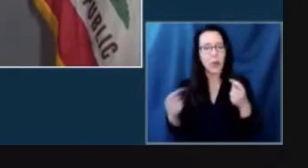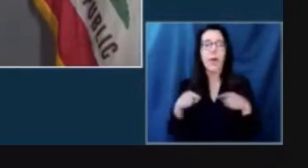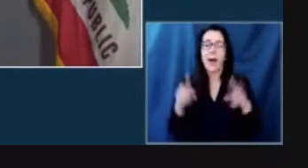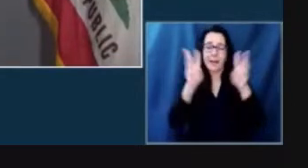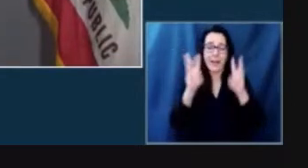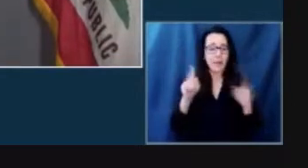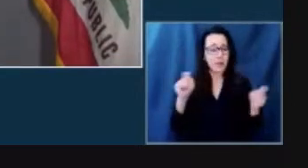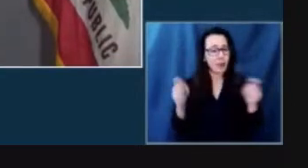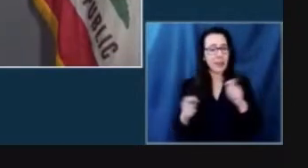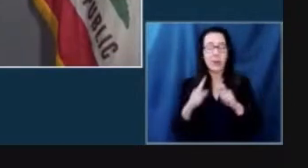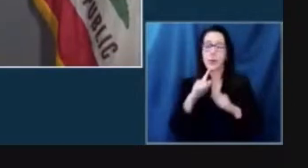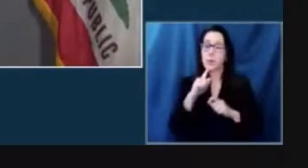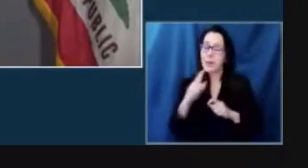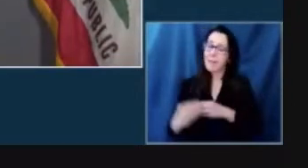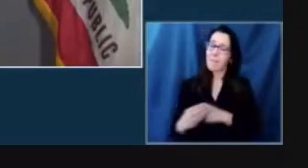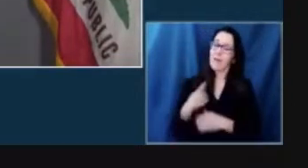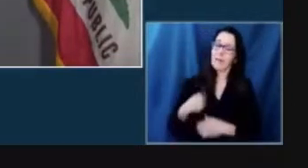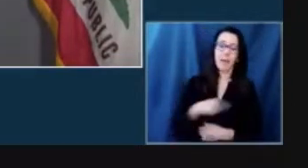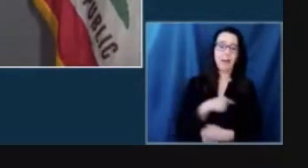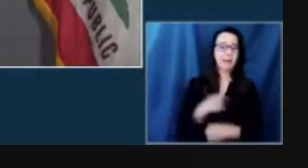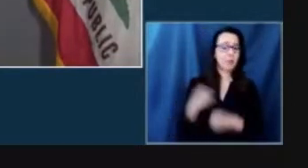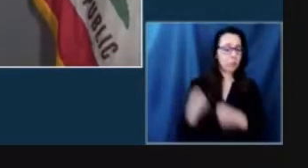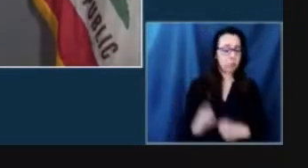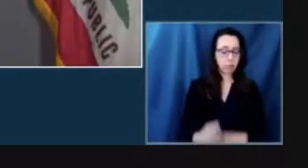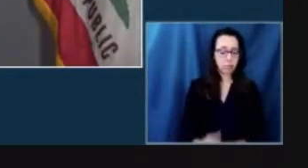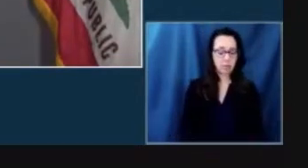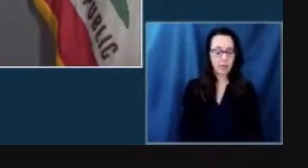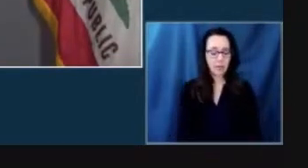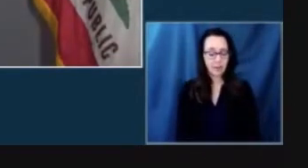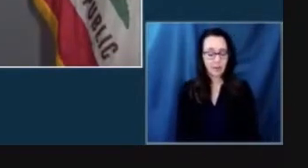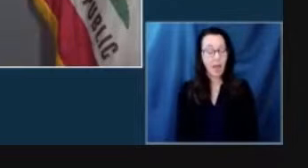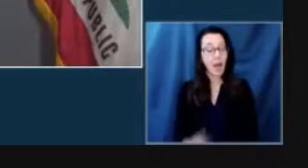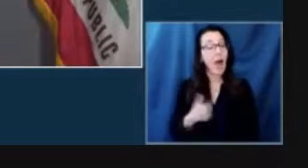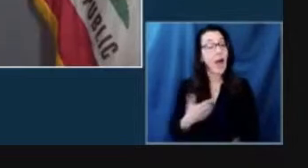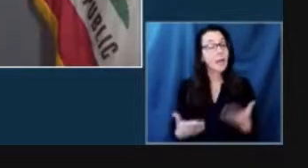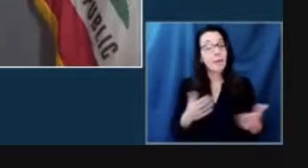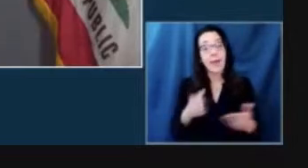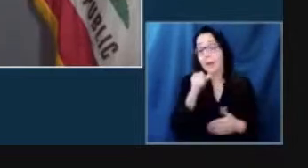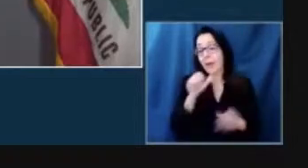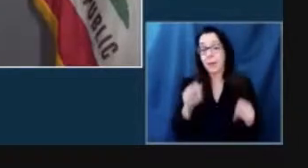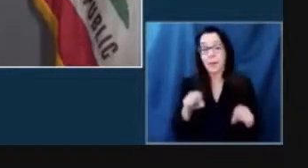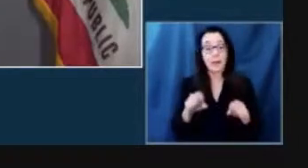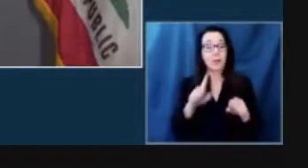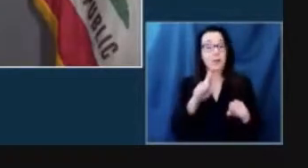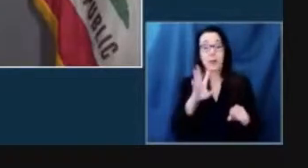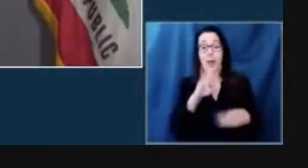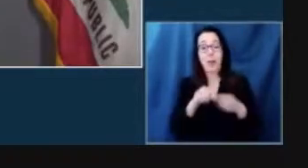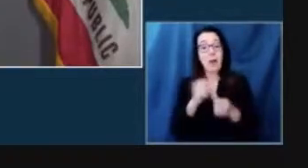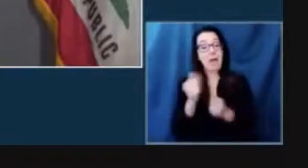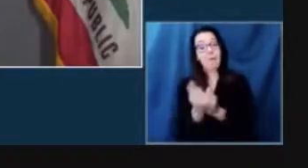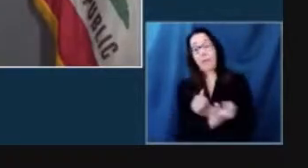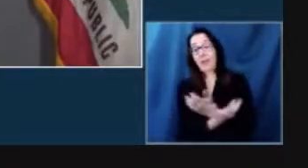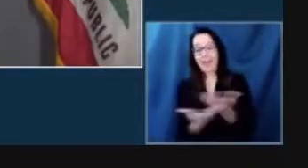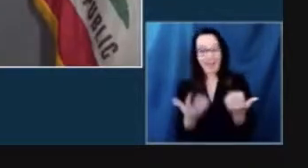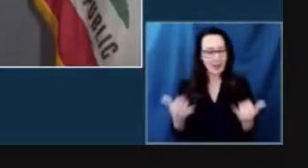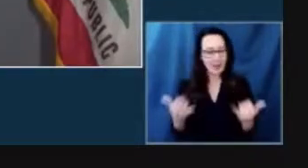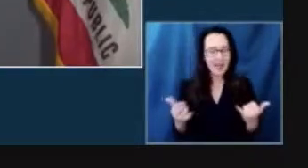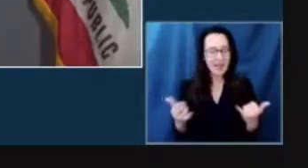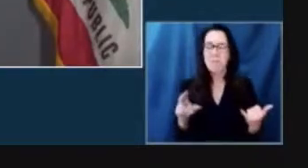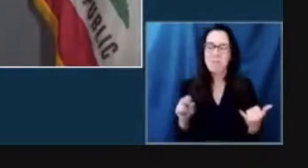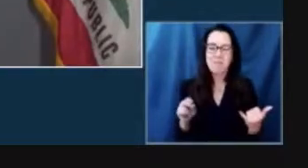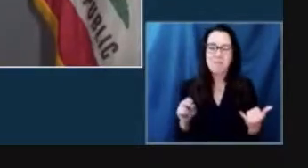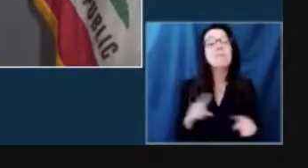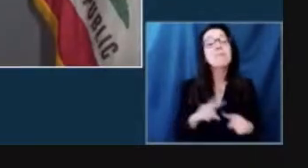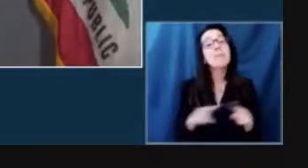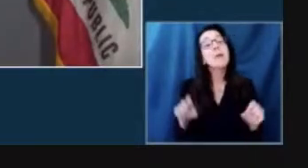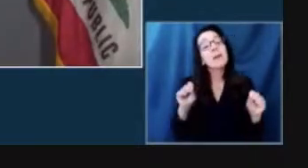on us. And that's not all. I may not be able to fit everything in today, but we have to remember to take all the time we